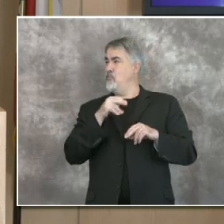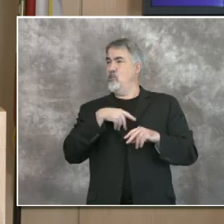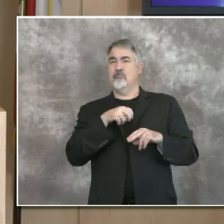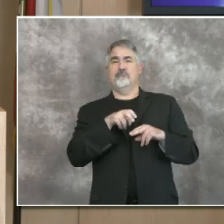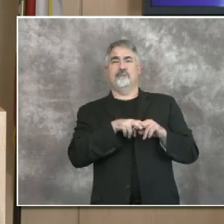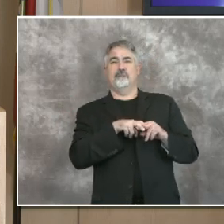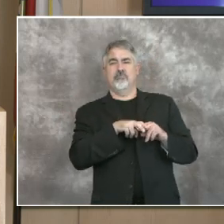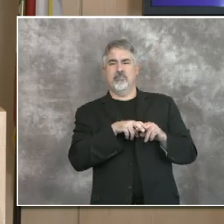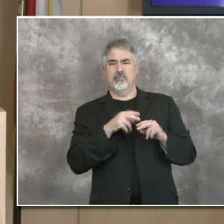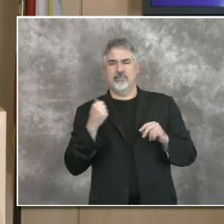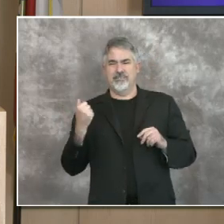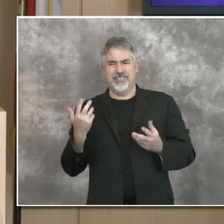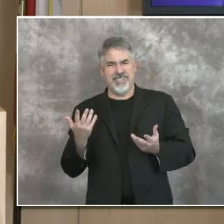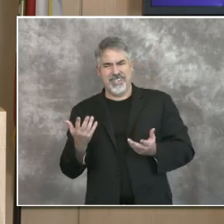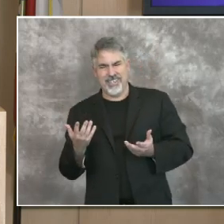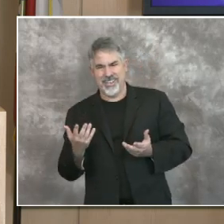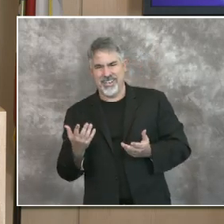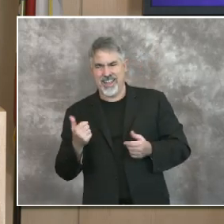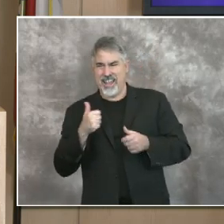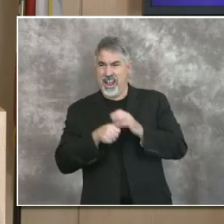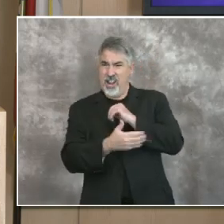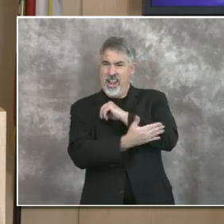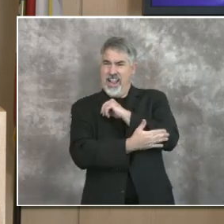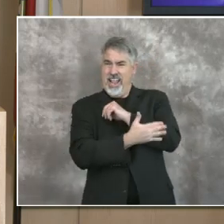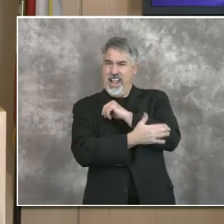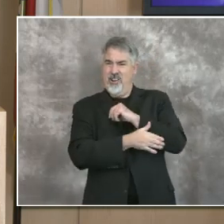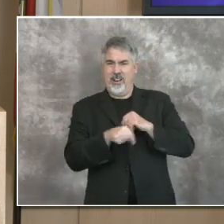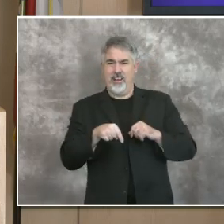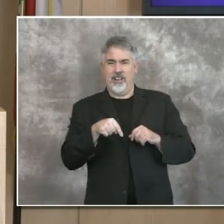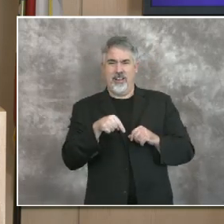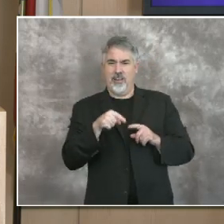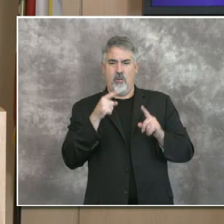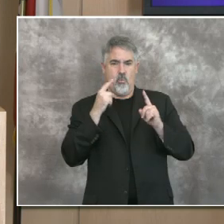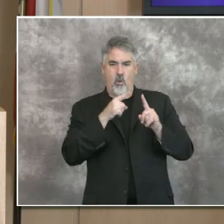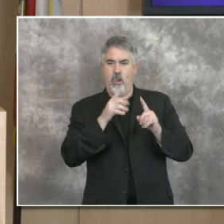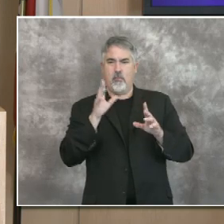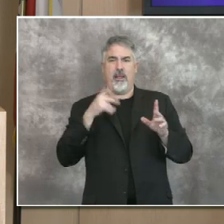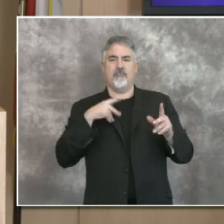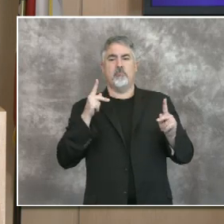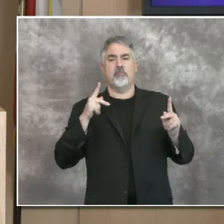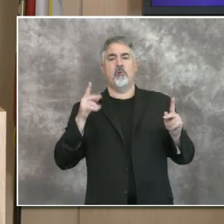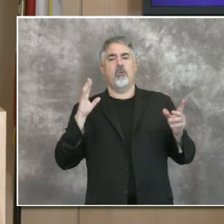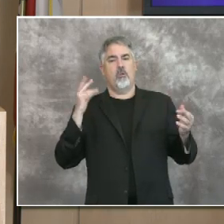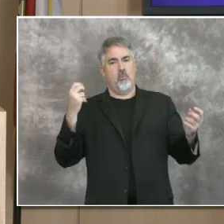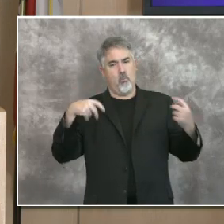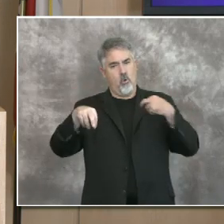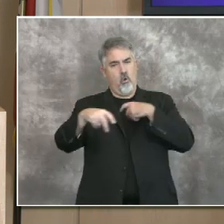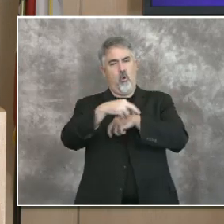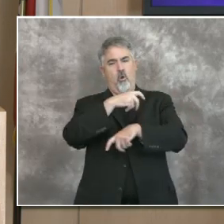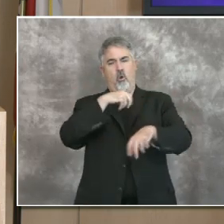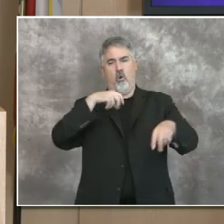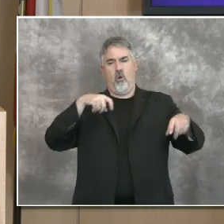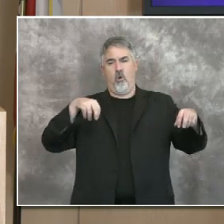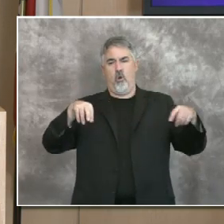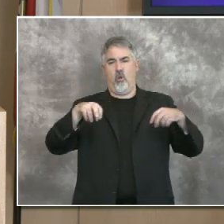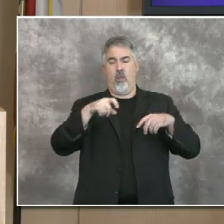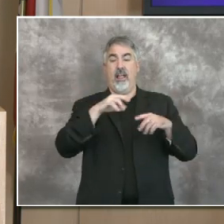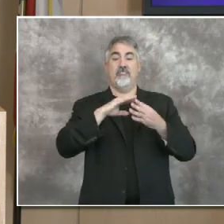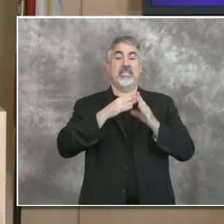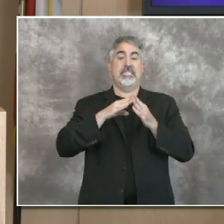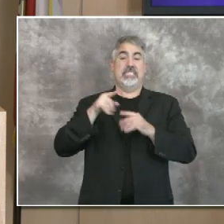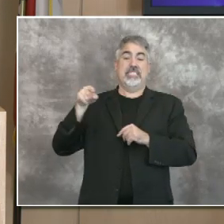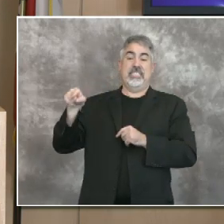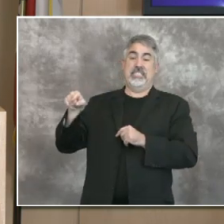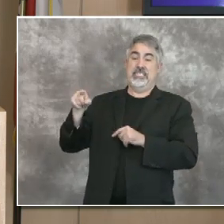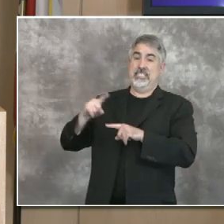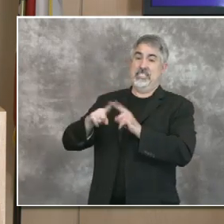Look, under the county's public health order, the aim was to have people begin to move through. If the city of San Diego has done something differently and they have the